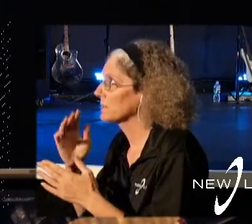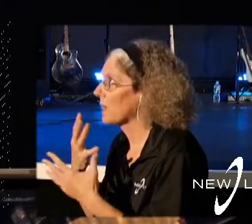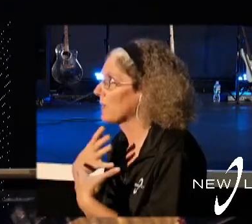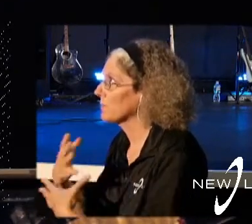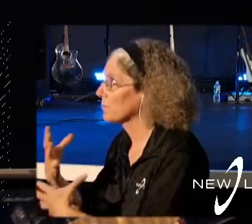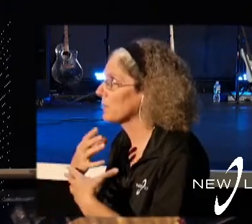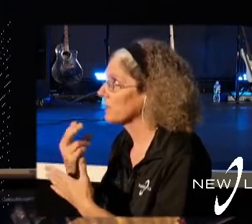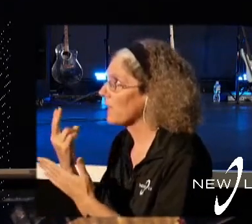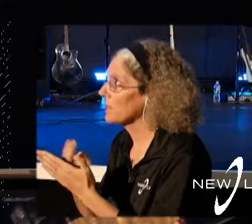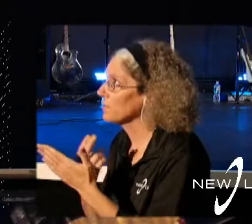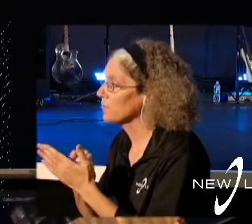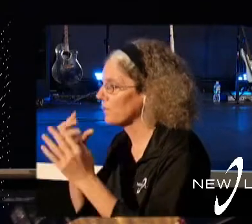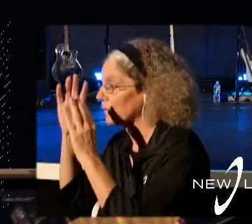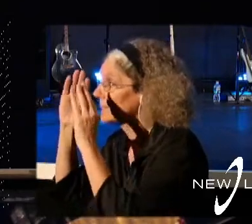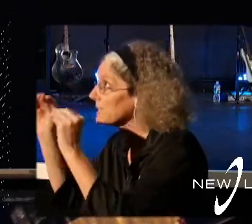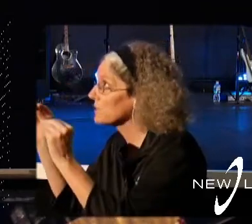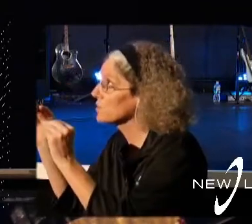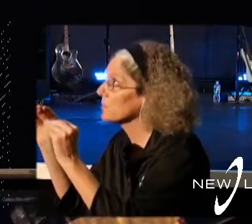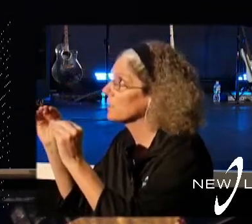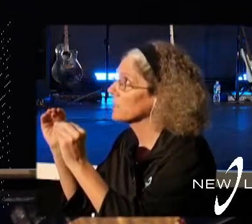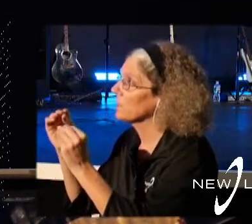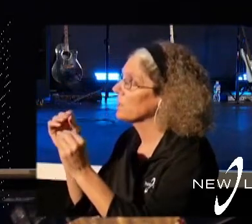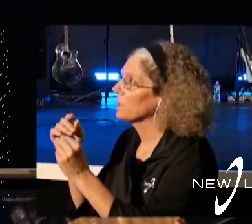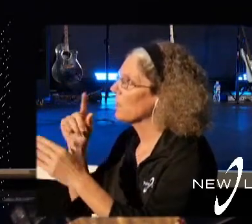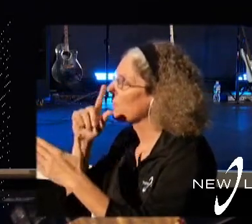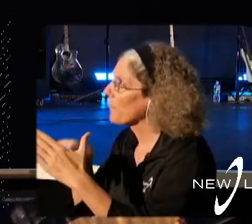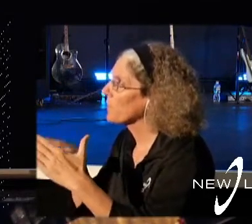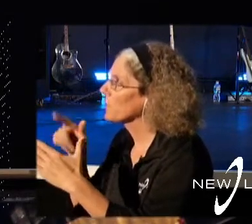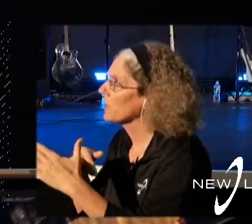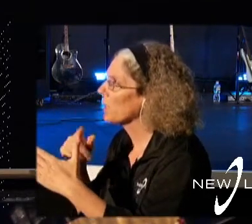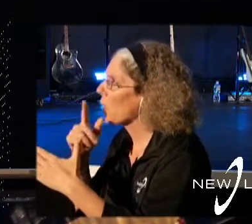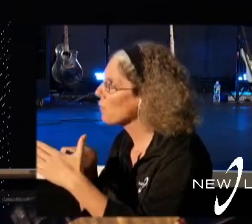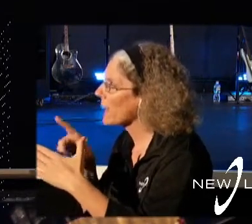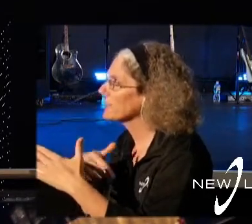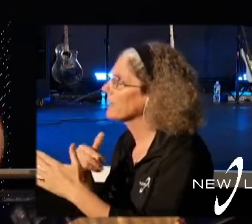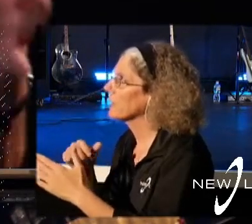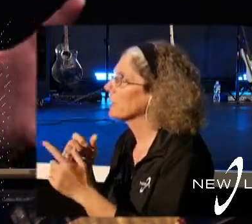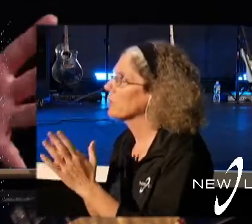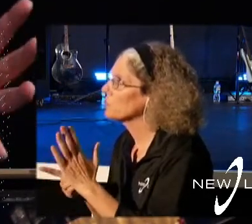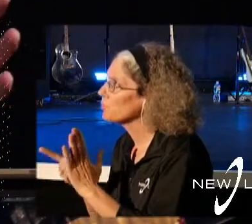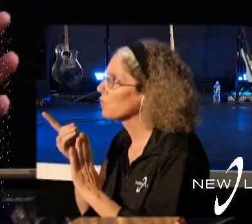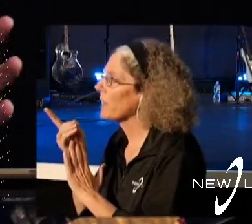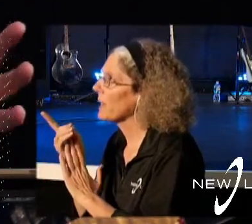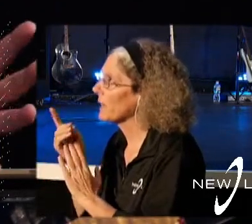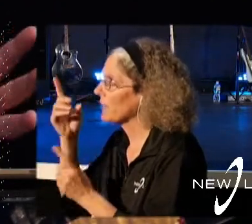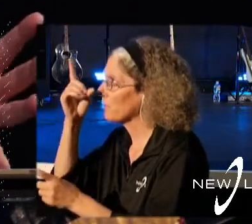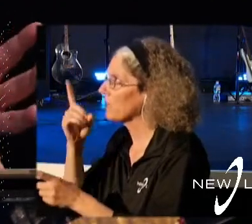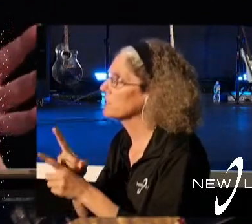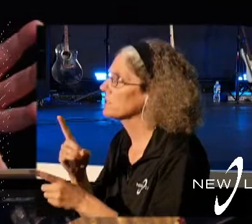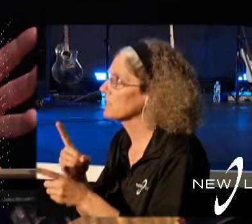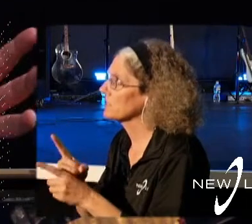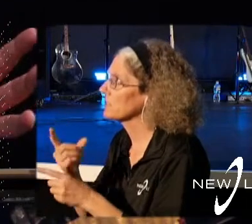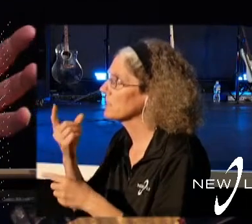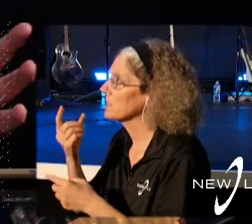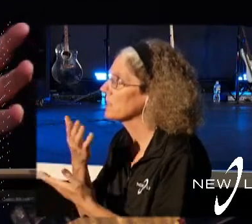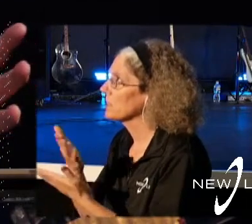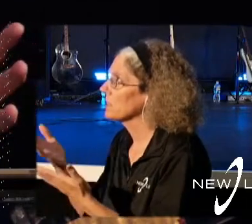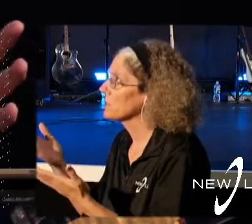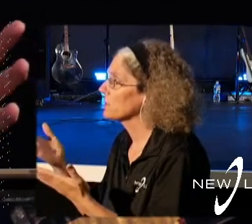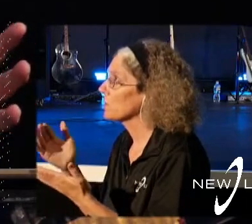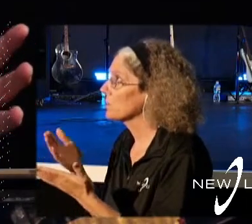in righteousness. Why? Just so we could be smarter? So we could impress people with Bible